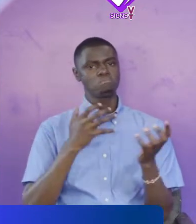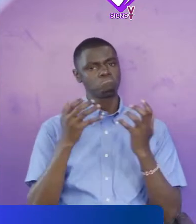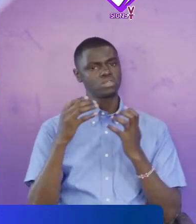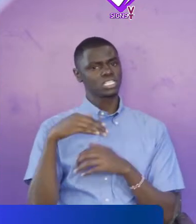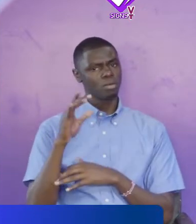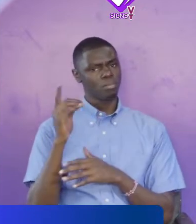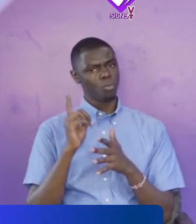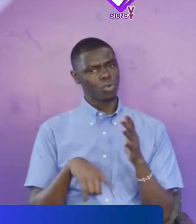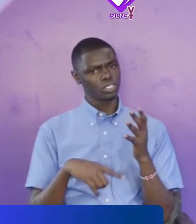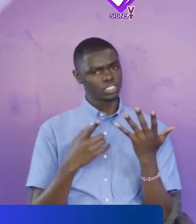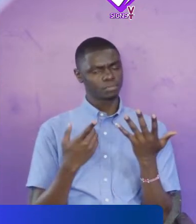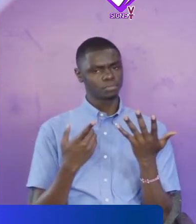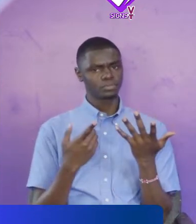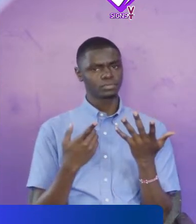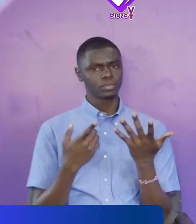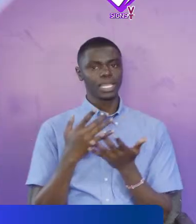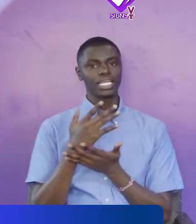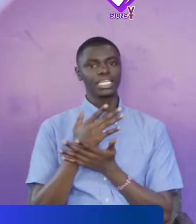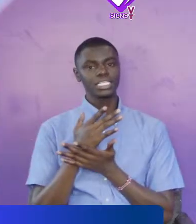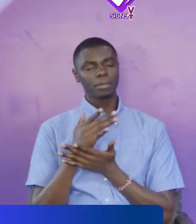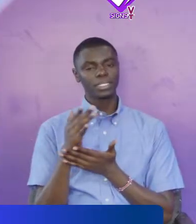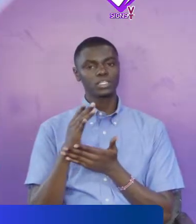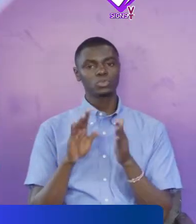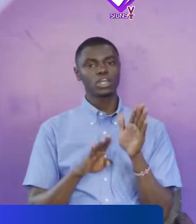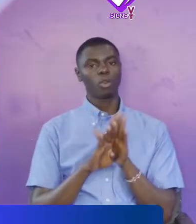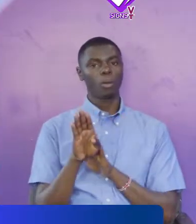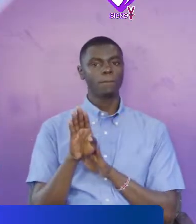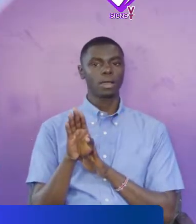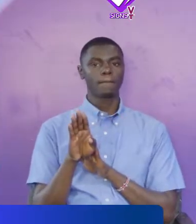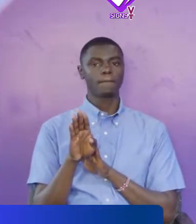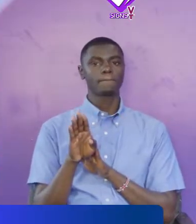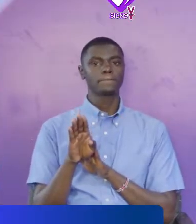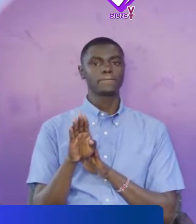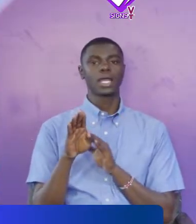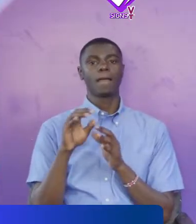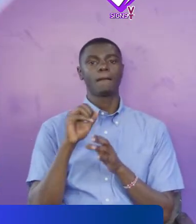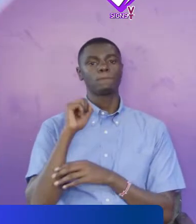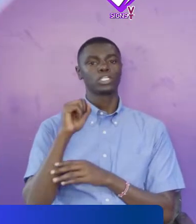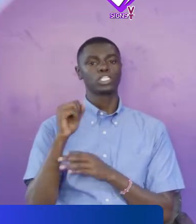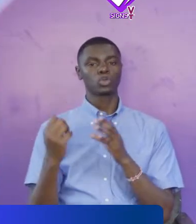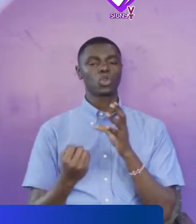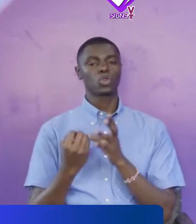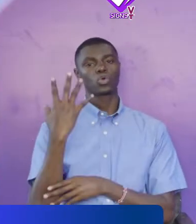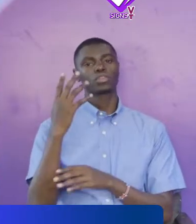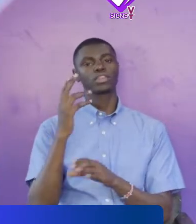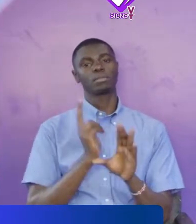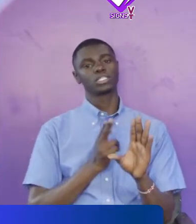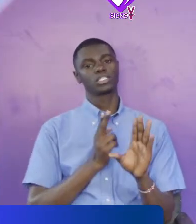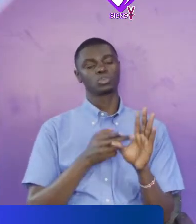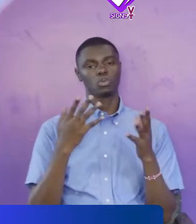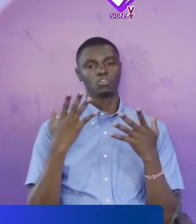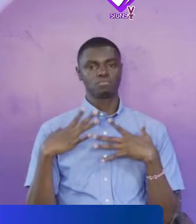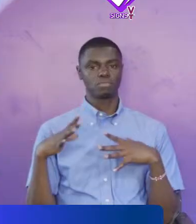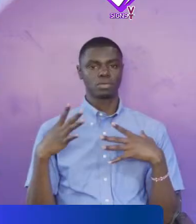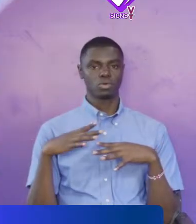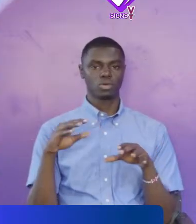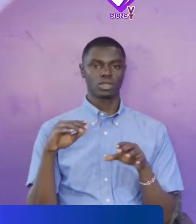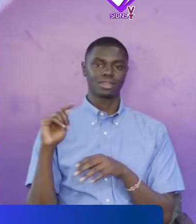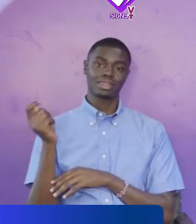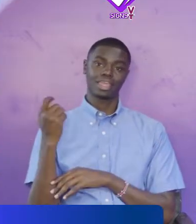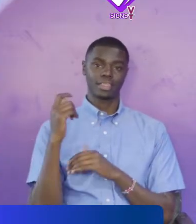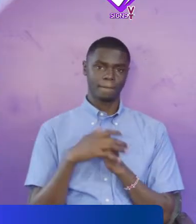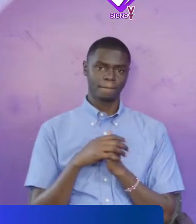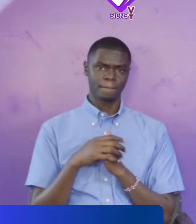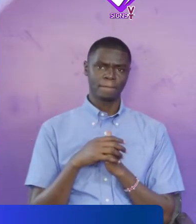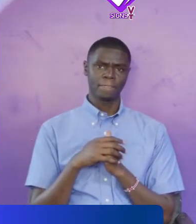to develop, is part to develop the political growth and participation of persons in Kenya.